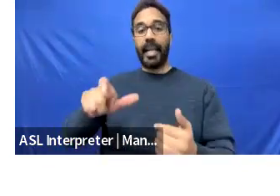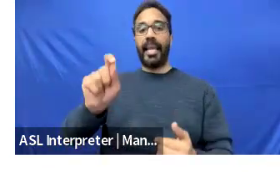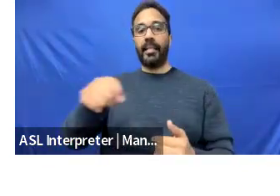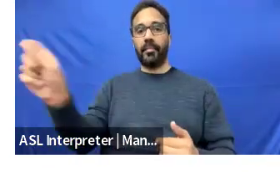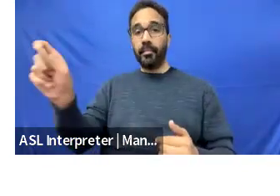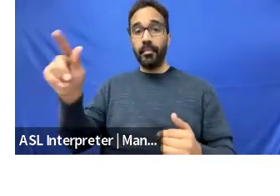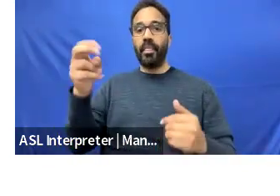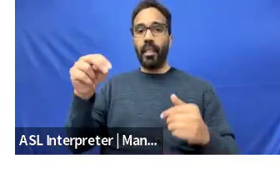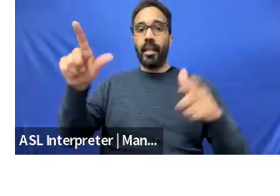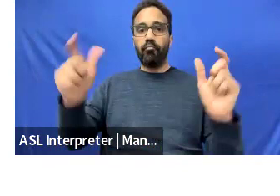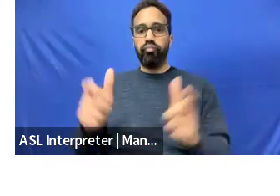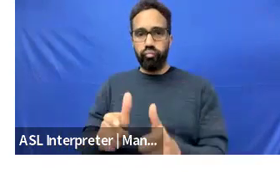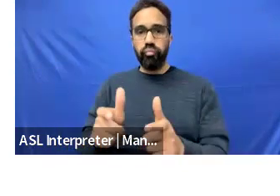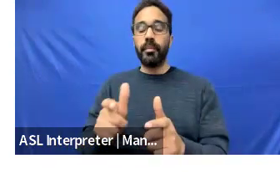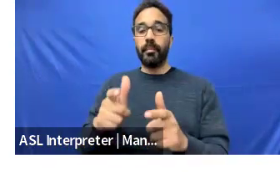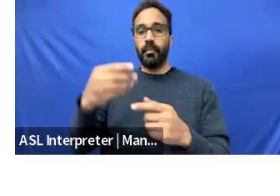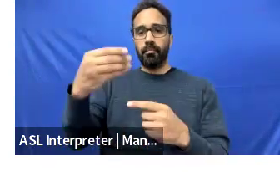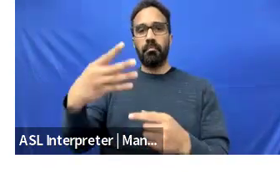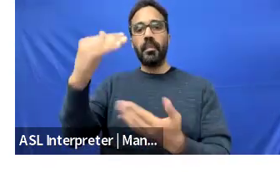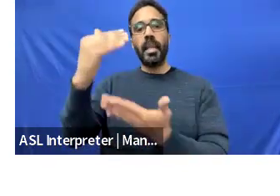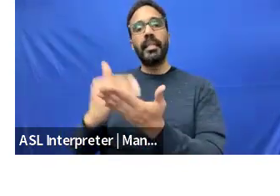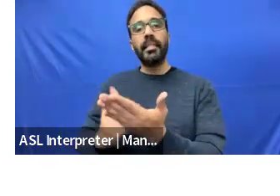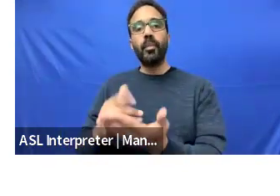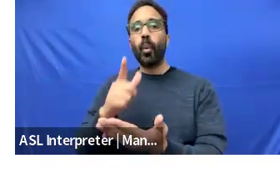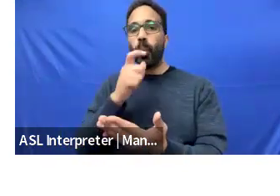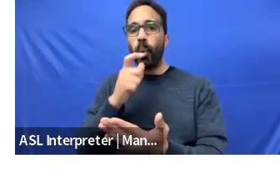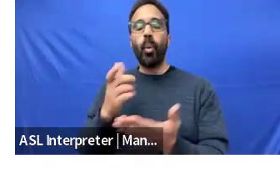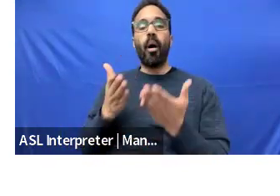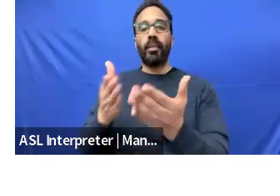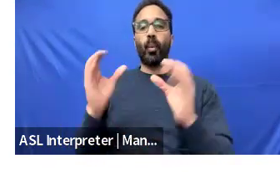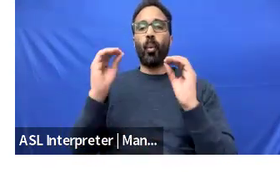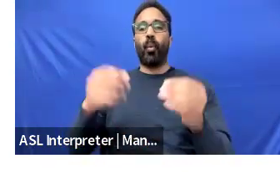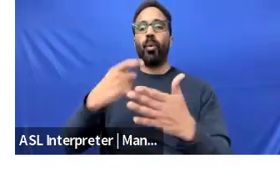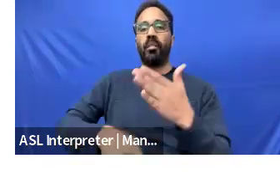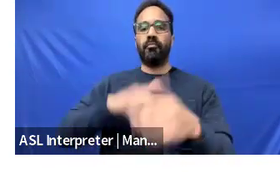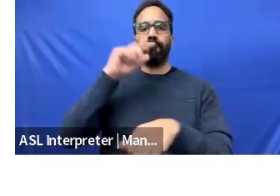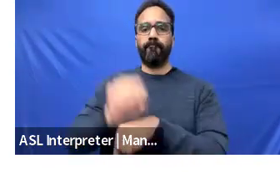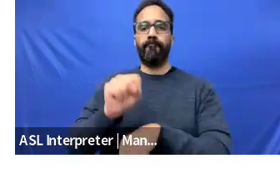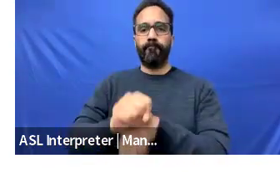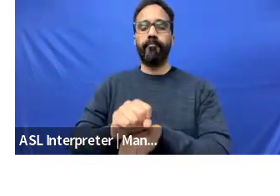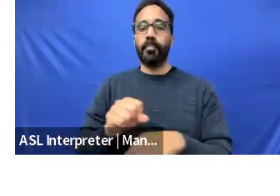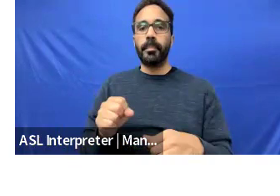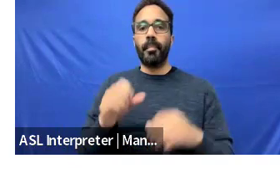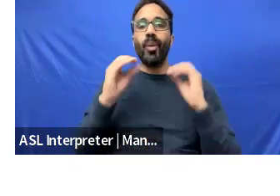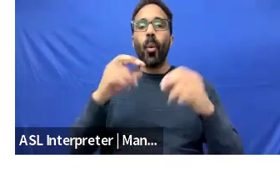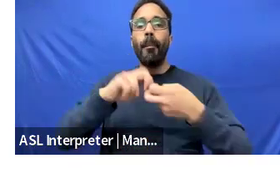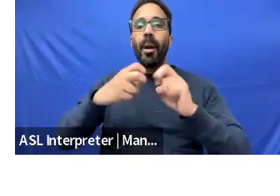and then you're not going to have a cost when it comes time for you to get that vaccine. So that's just the